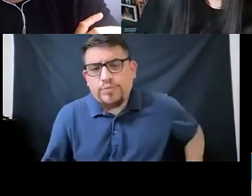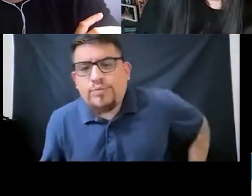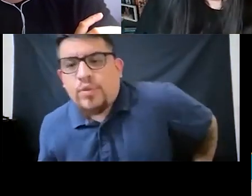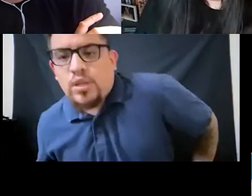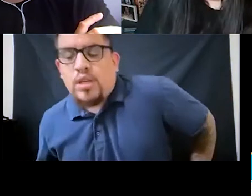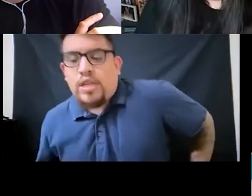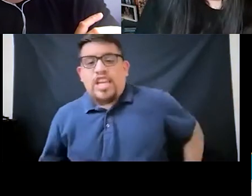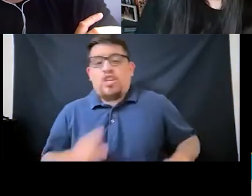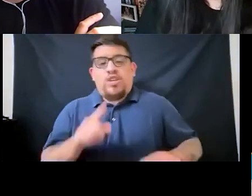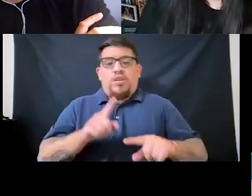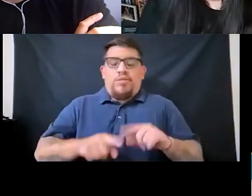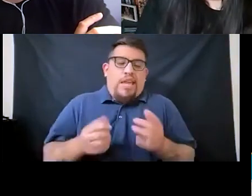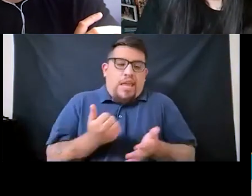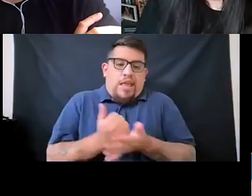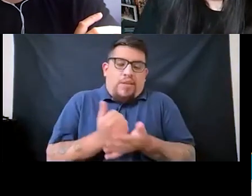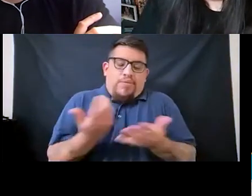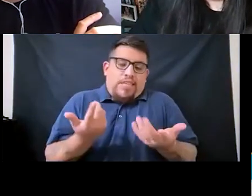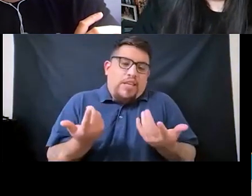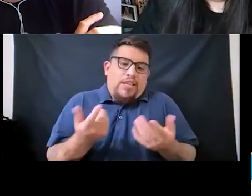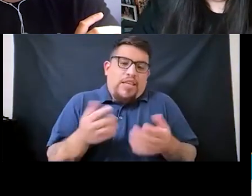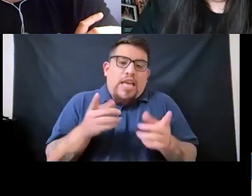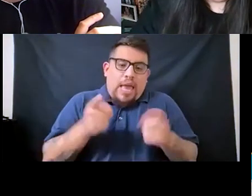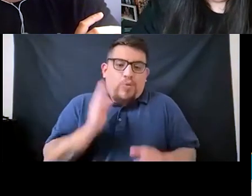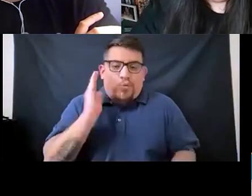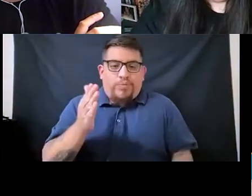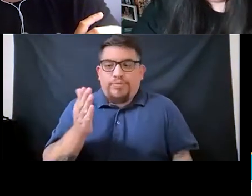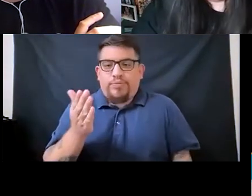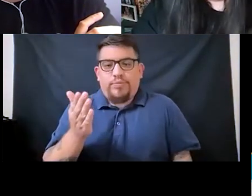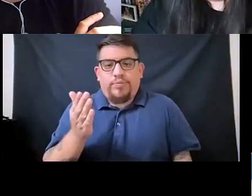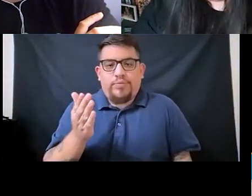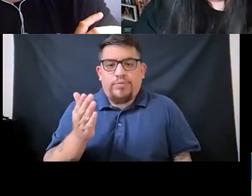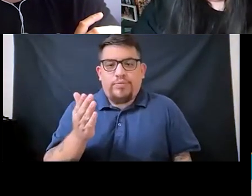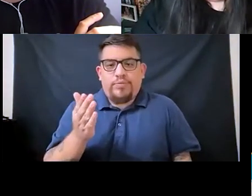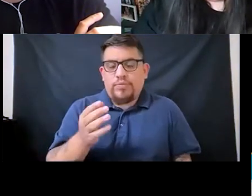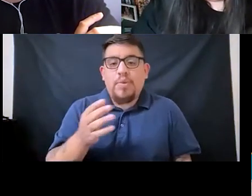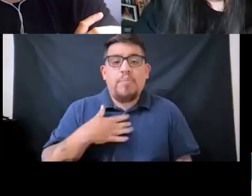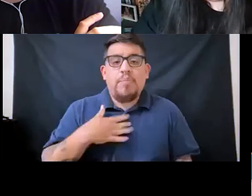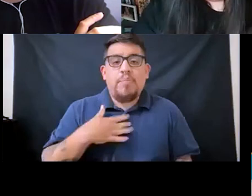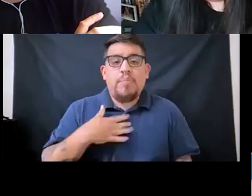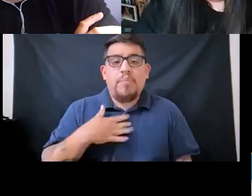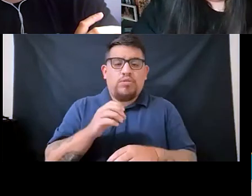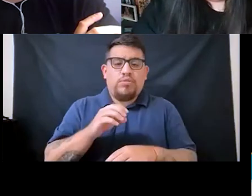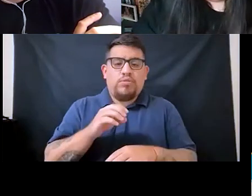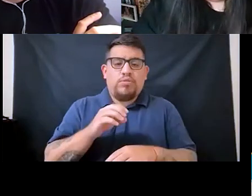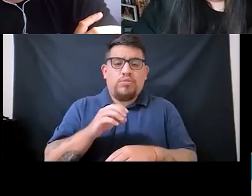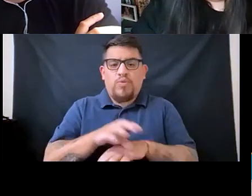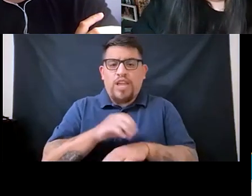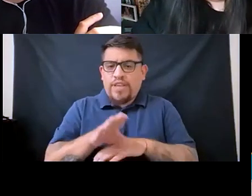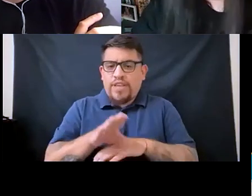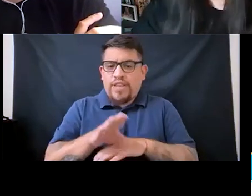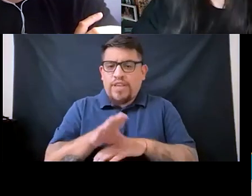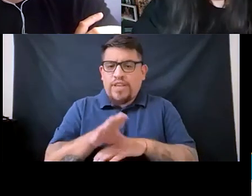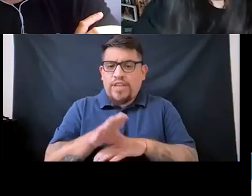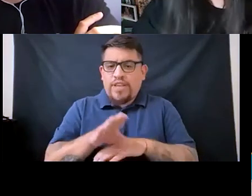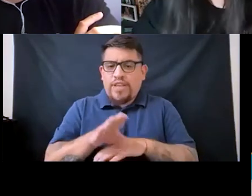You just can't help it. Like it's going to happen. And, you know, I think my advice to people would just be like, don't get too down on yourself about